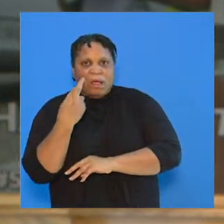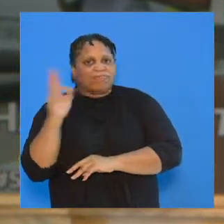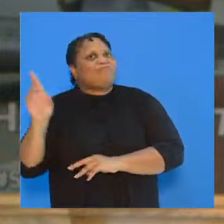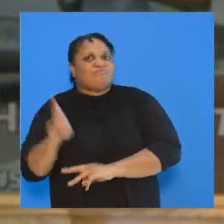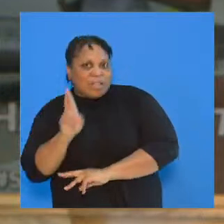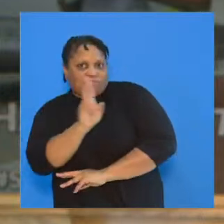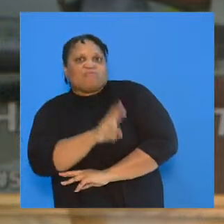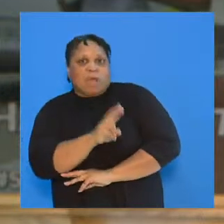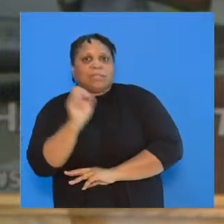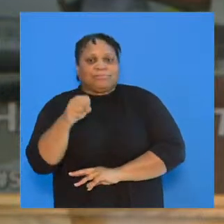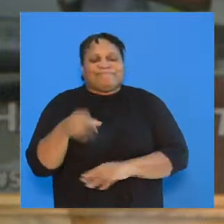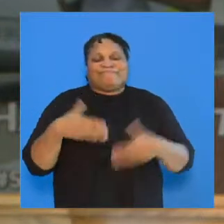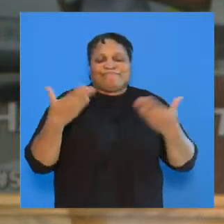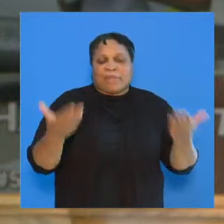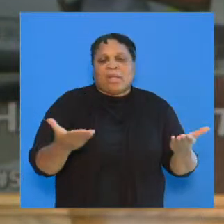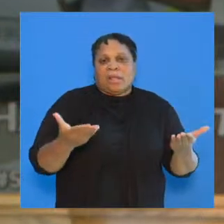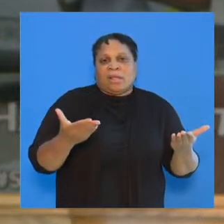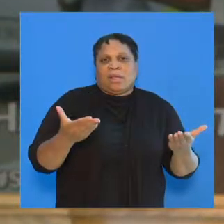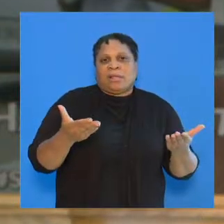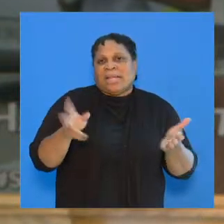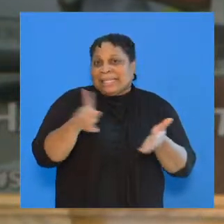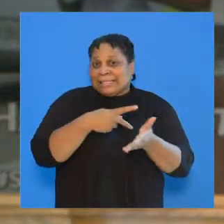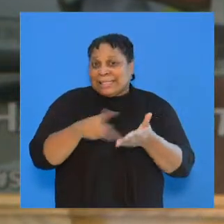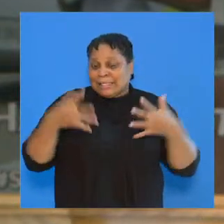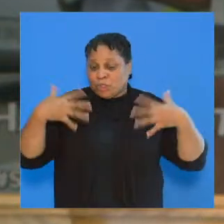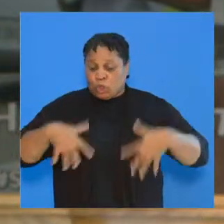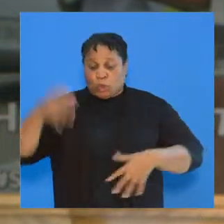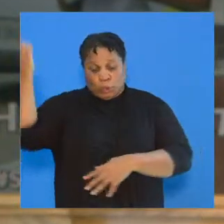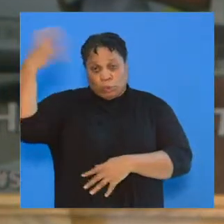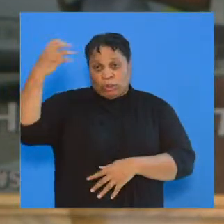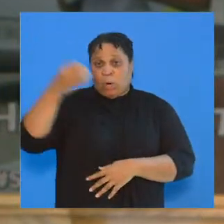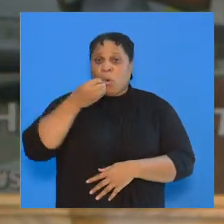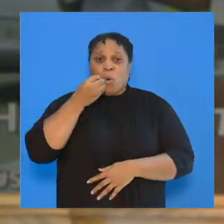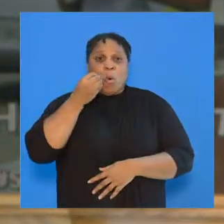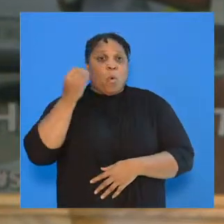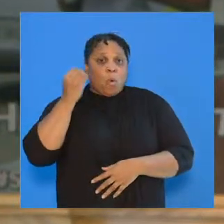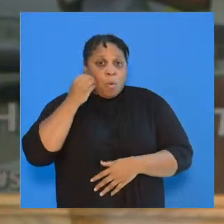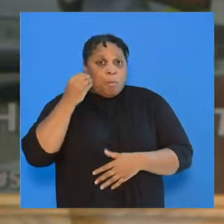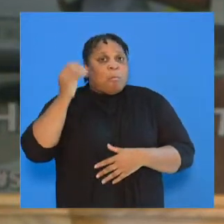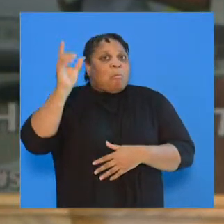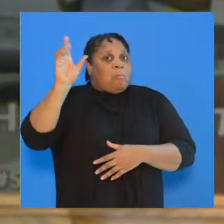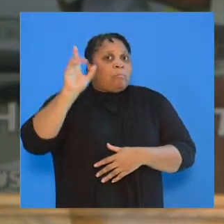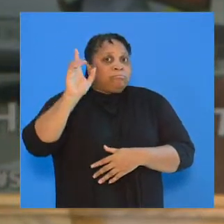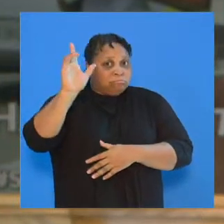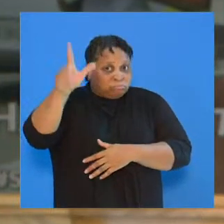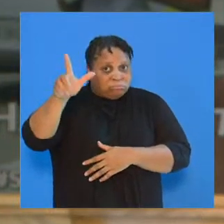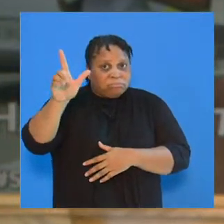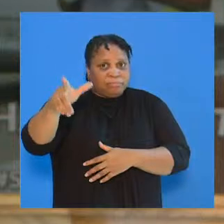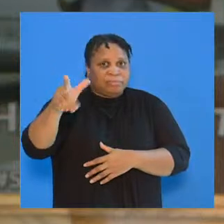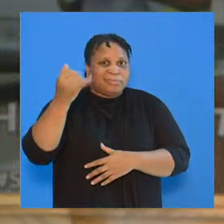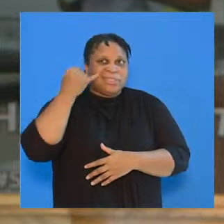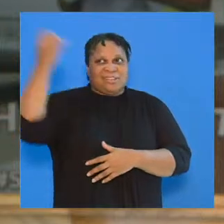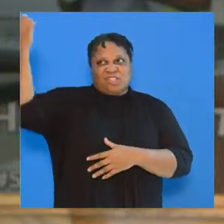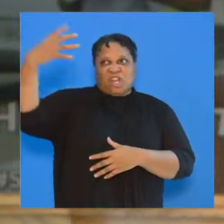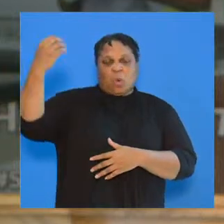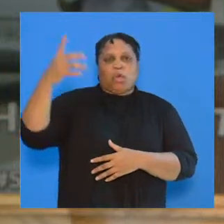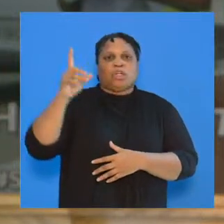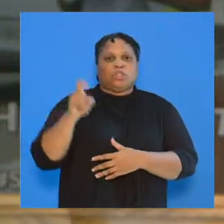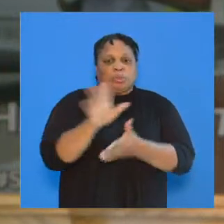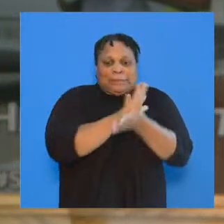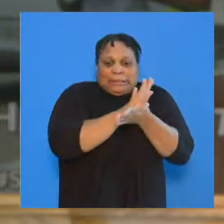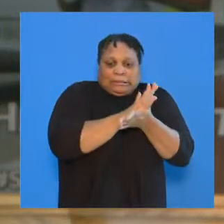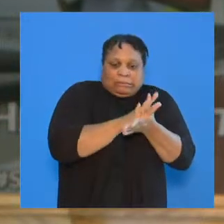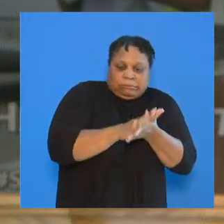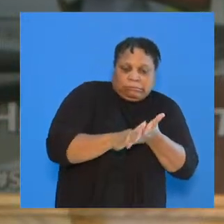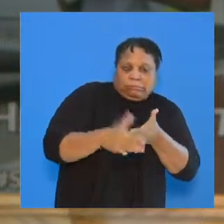should come to the facility in their gym or dance clothes and shower at home afterwards. If showers are used, they should be disinfected after